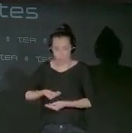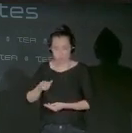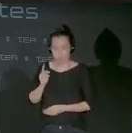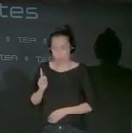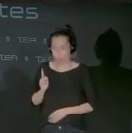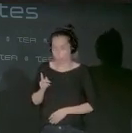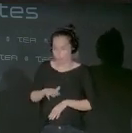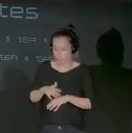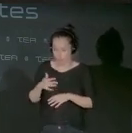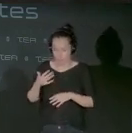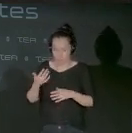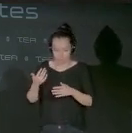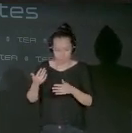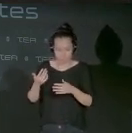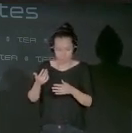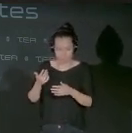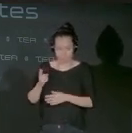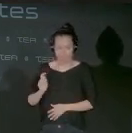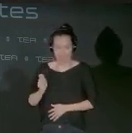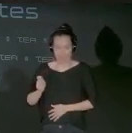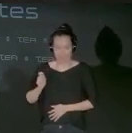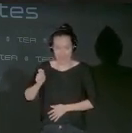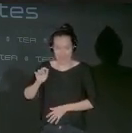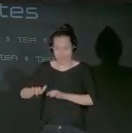other one, things that do it, is the military.